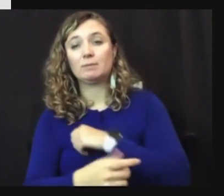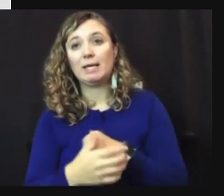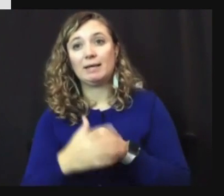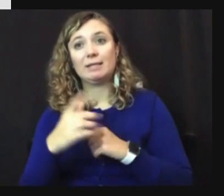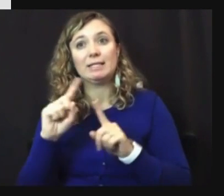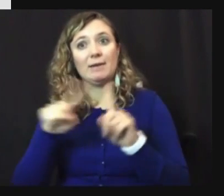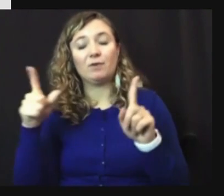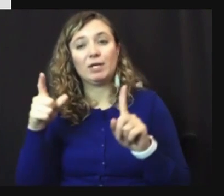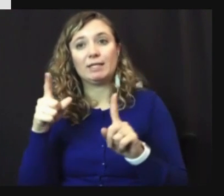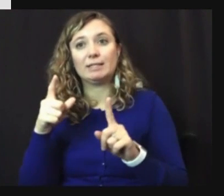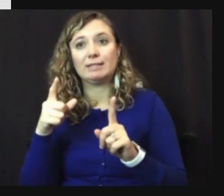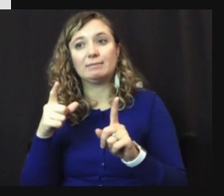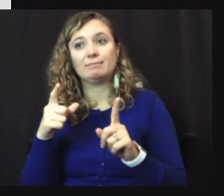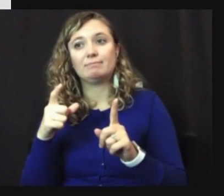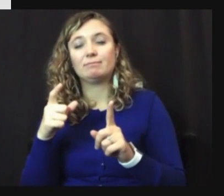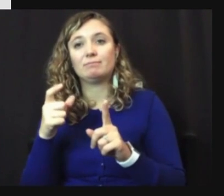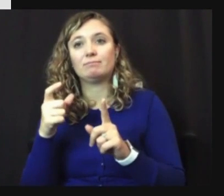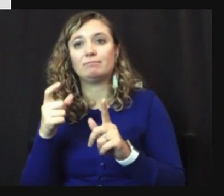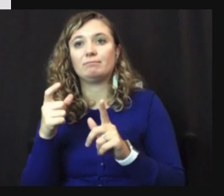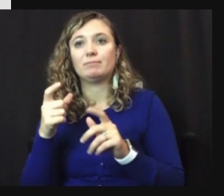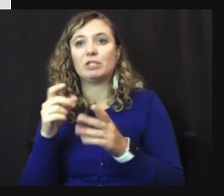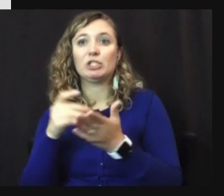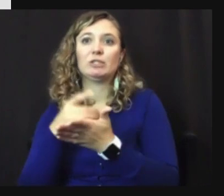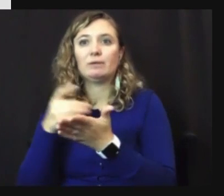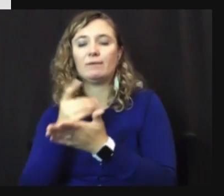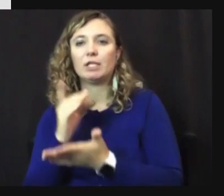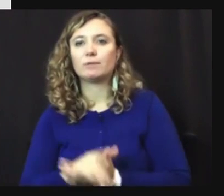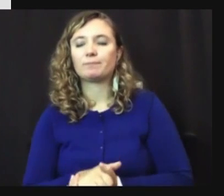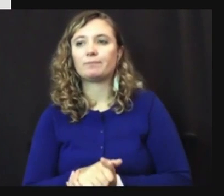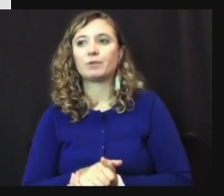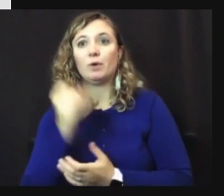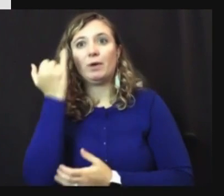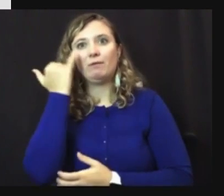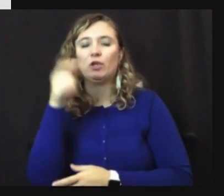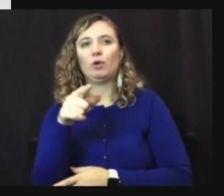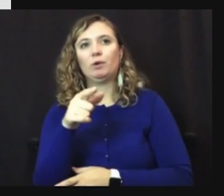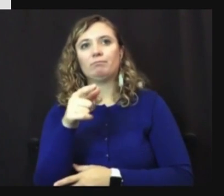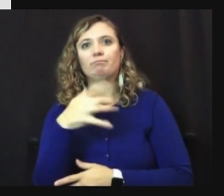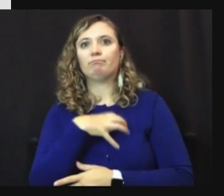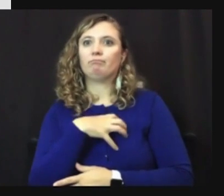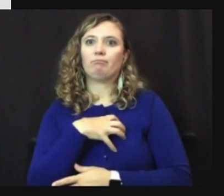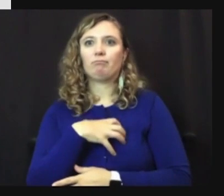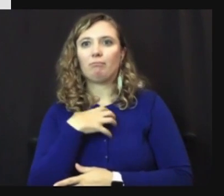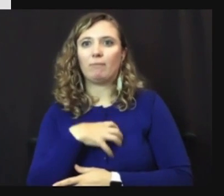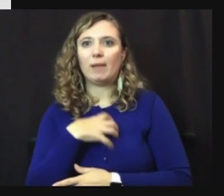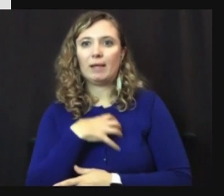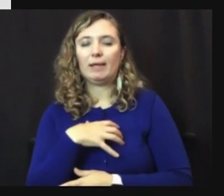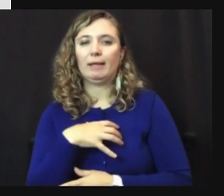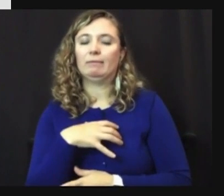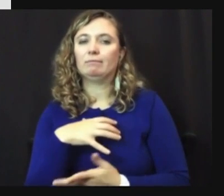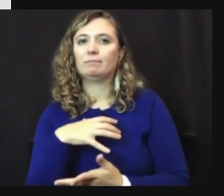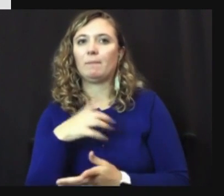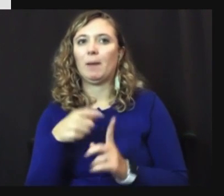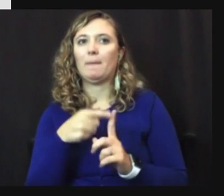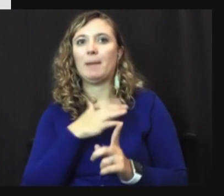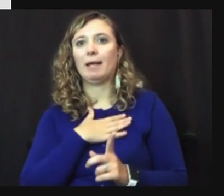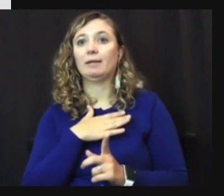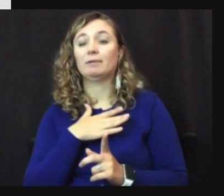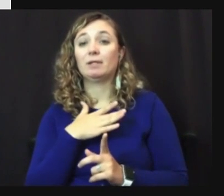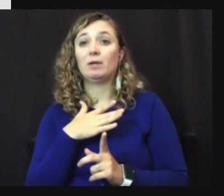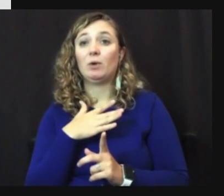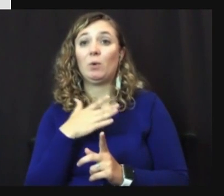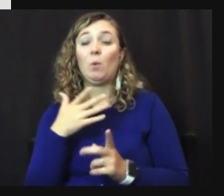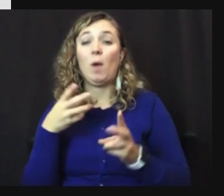that if you are tuning me out because I use punishment wrong, that says a lot more to do with you than it does me,